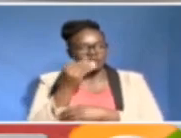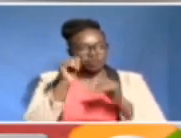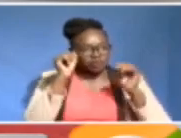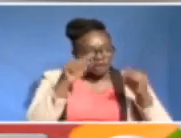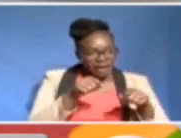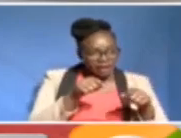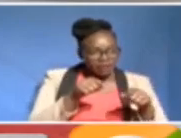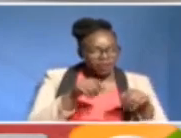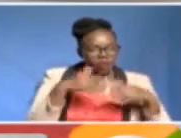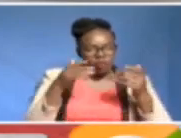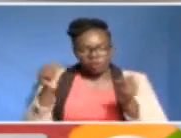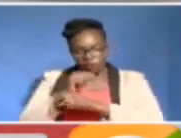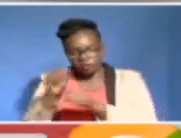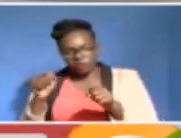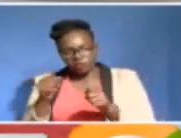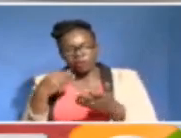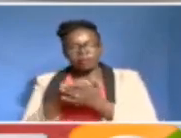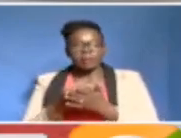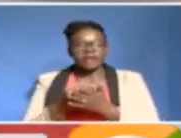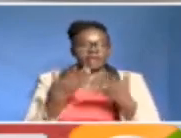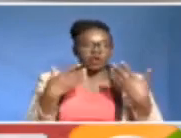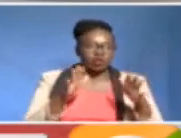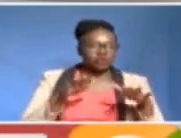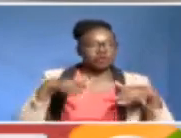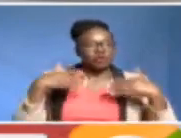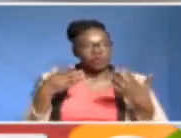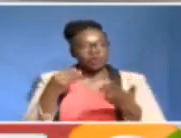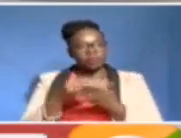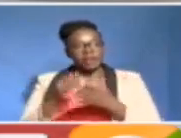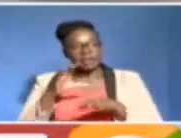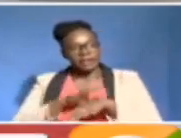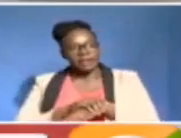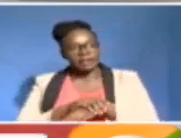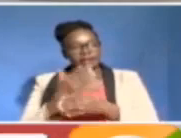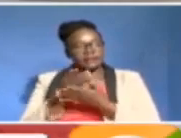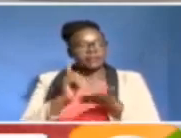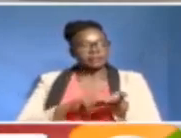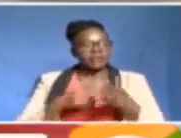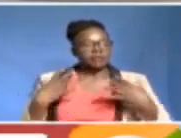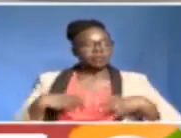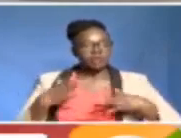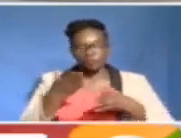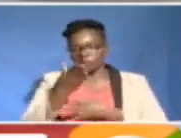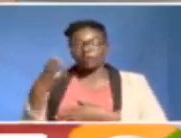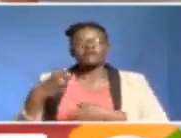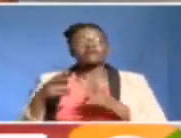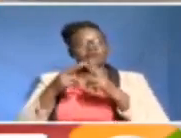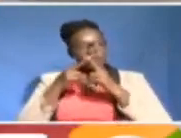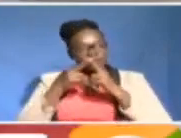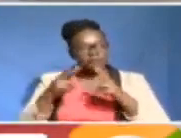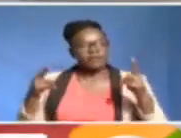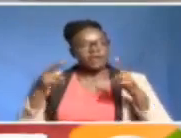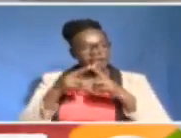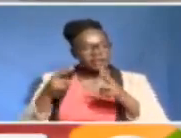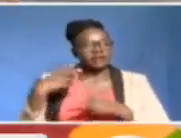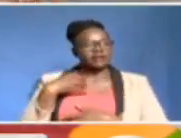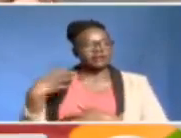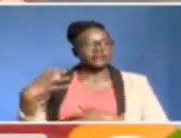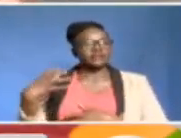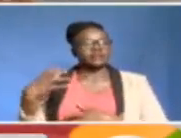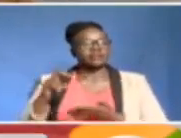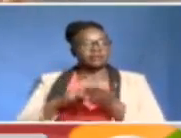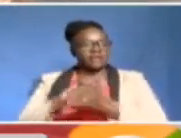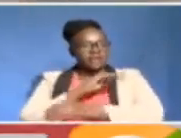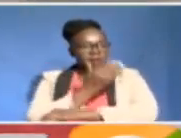can't do it, you're losing that money. Plus, you might, your life can be at risk, because these people, they are very rich, very, you know, they have the power. You are in